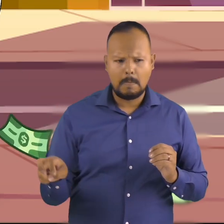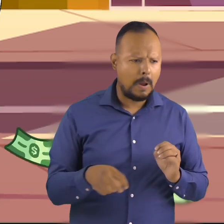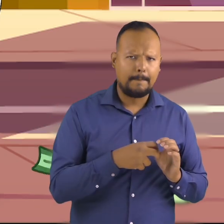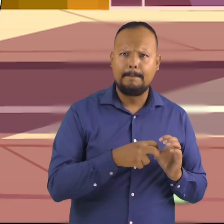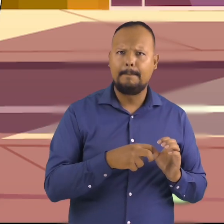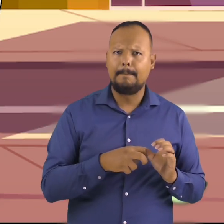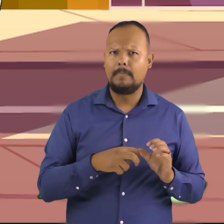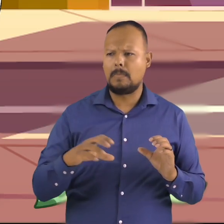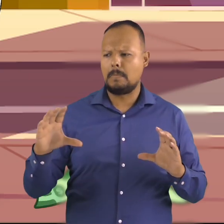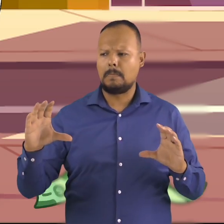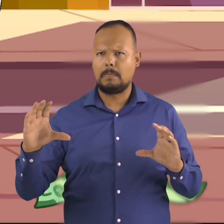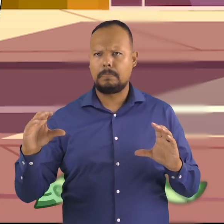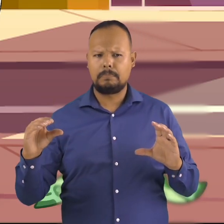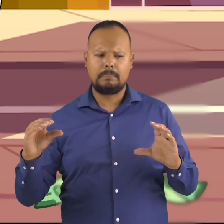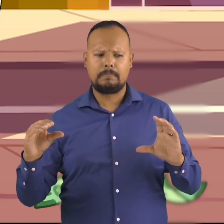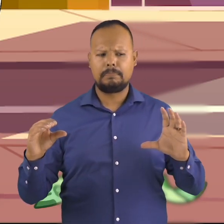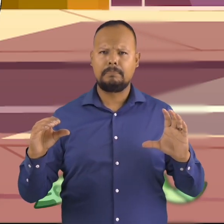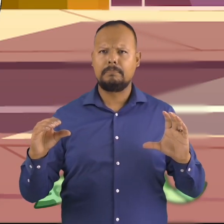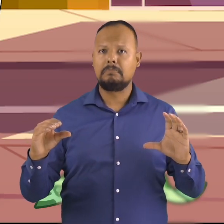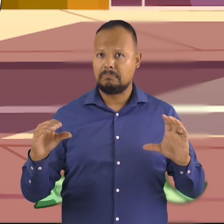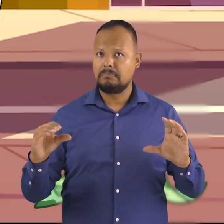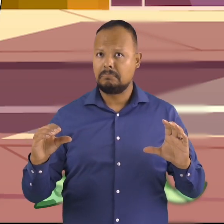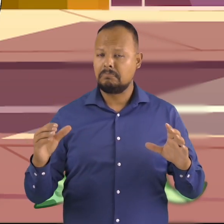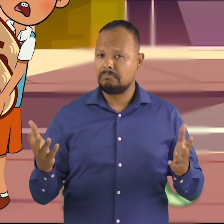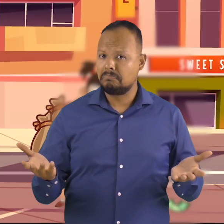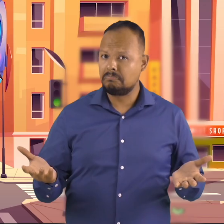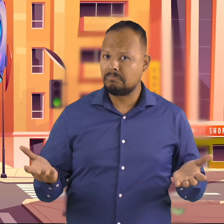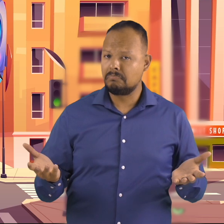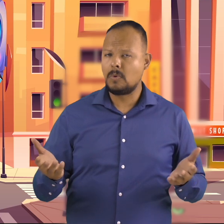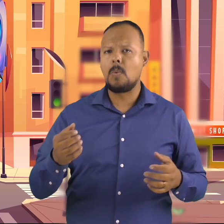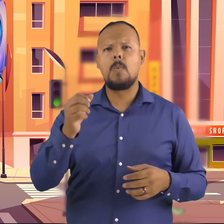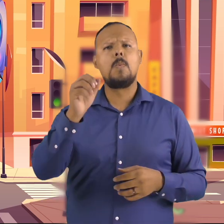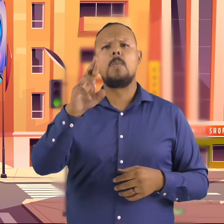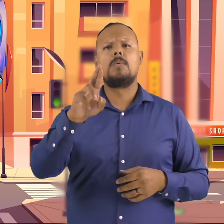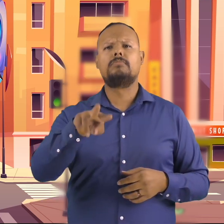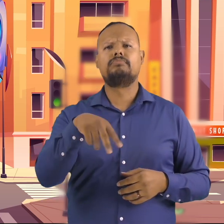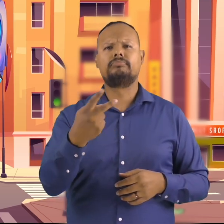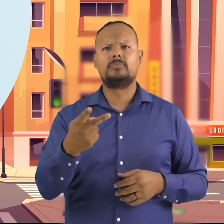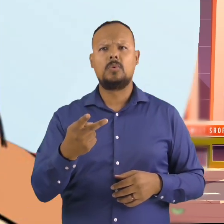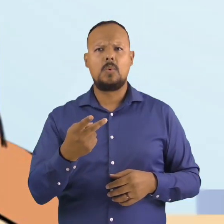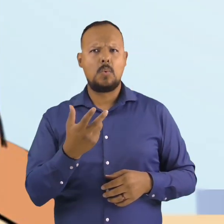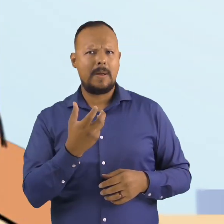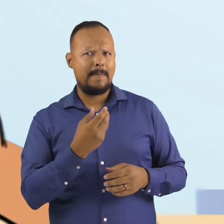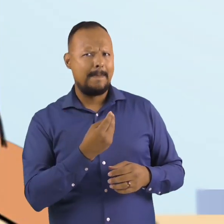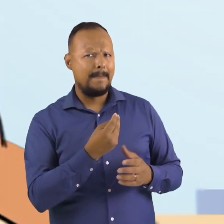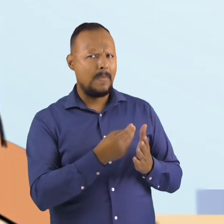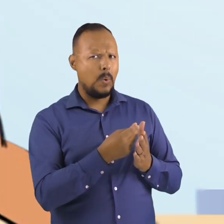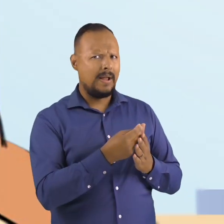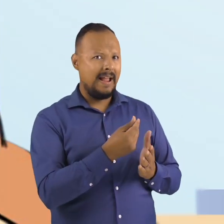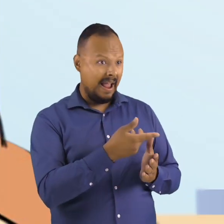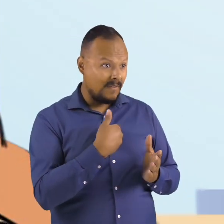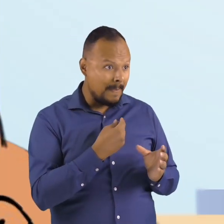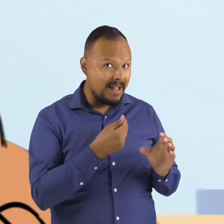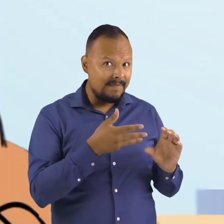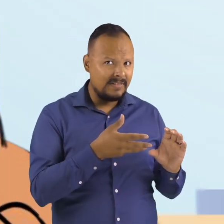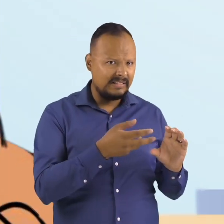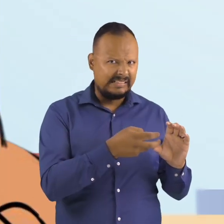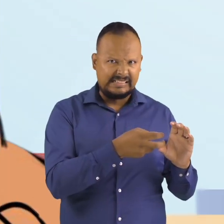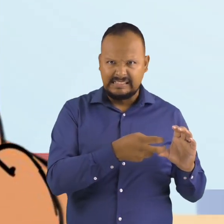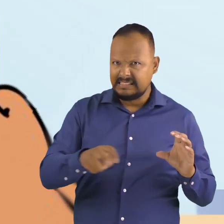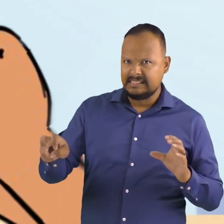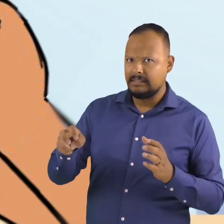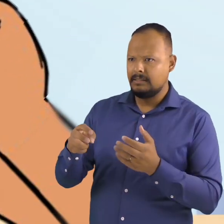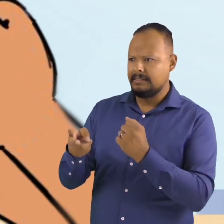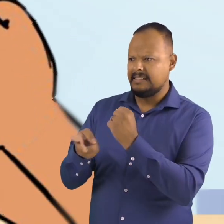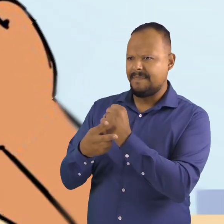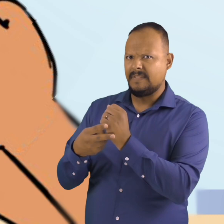super helpful if you have extra money that you want to move to savings, or if you have to transfer money from your